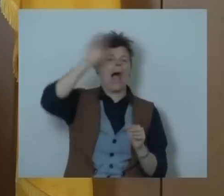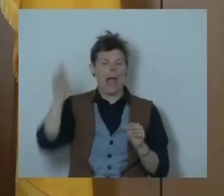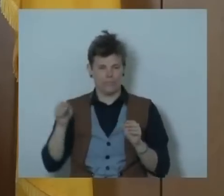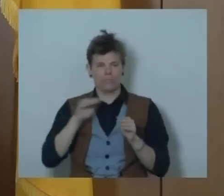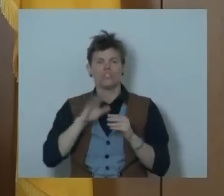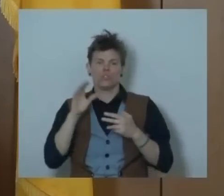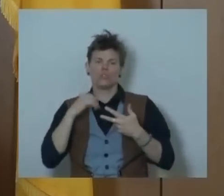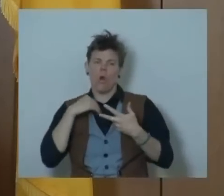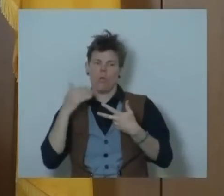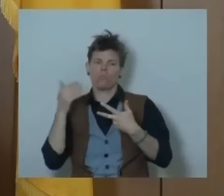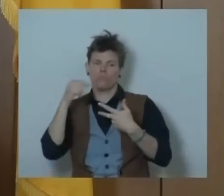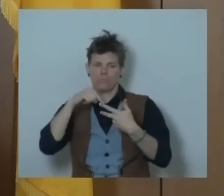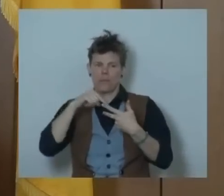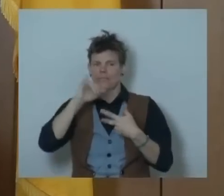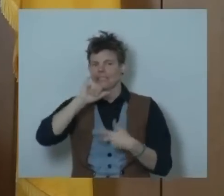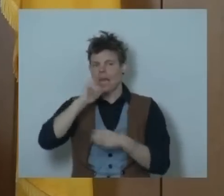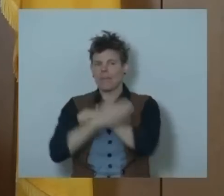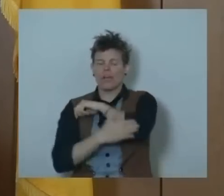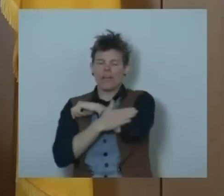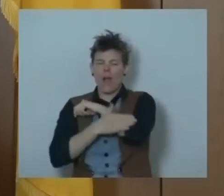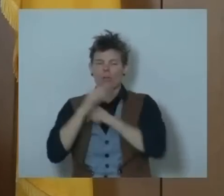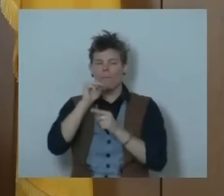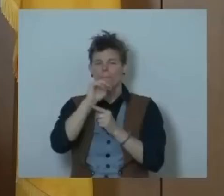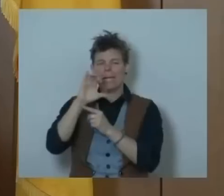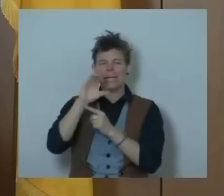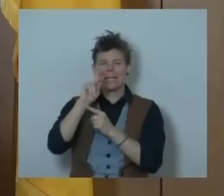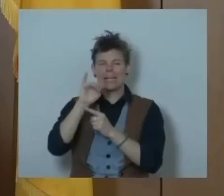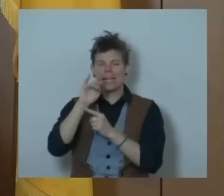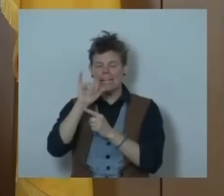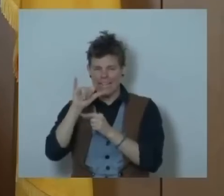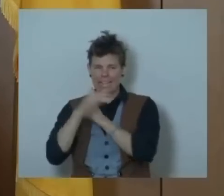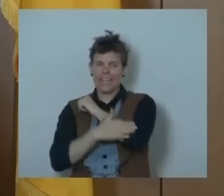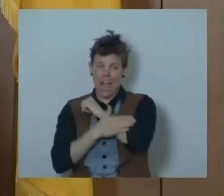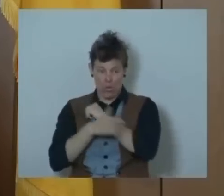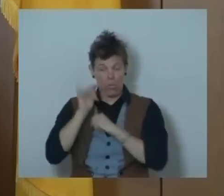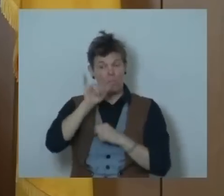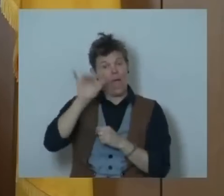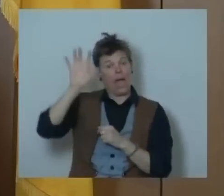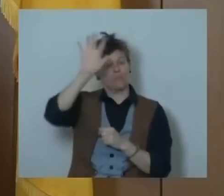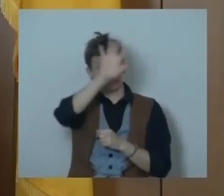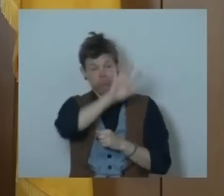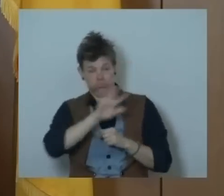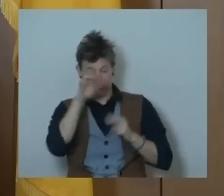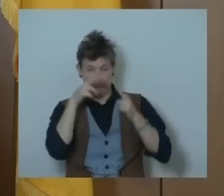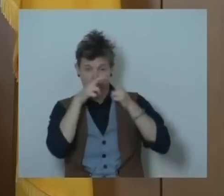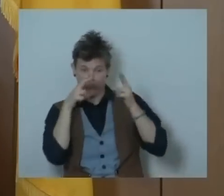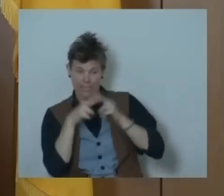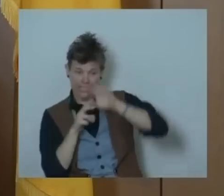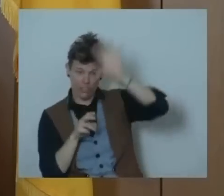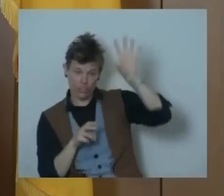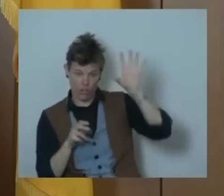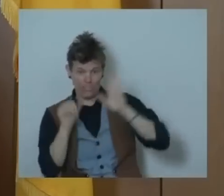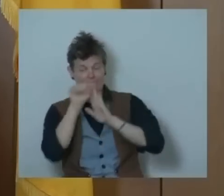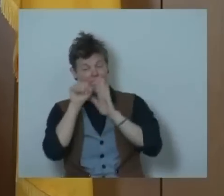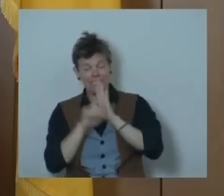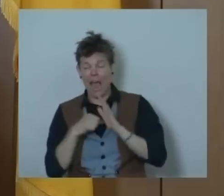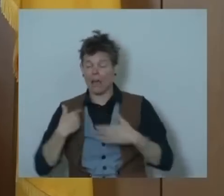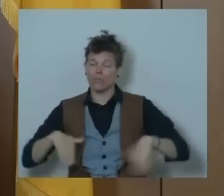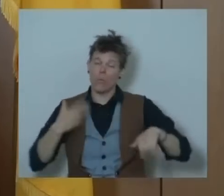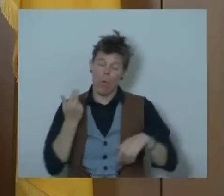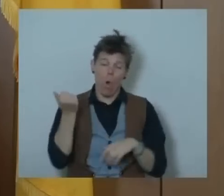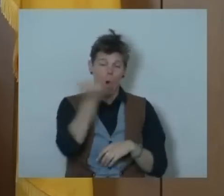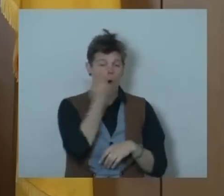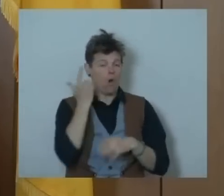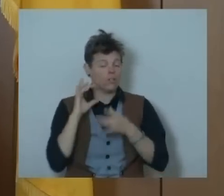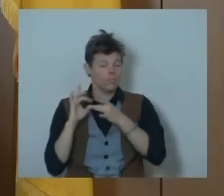It's that whole region. The whole region needs to work together, and the whole state needs to work together. You have our